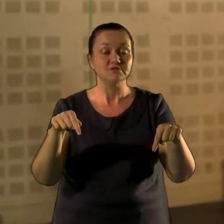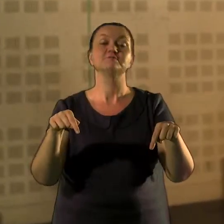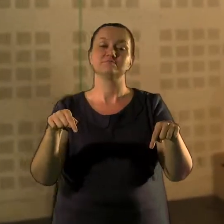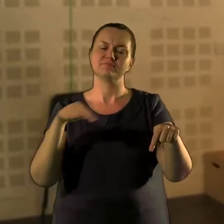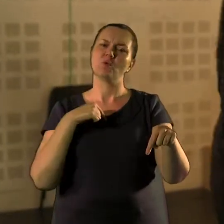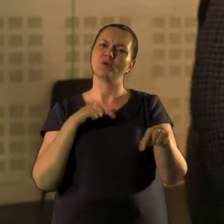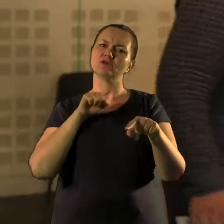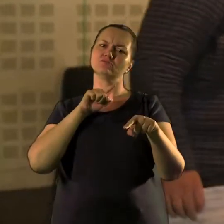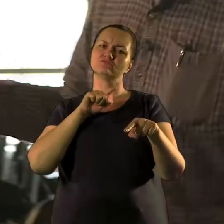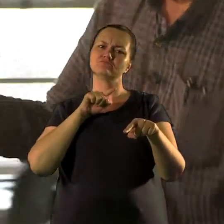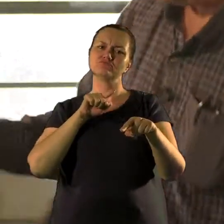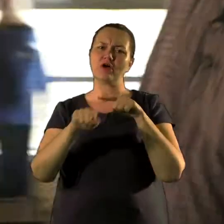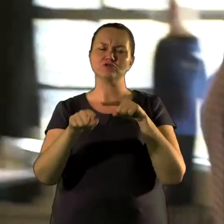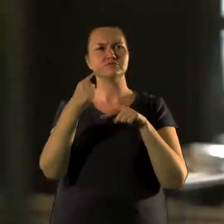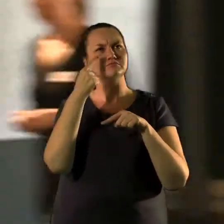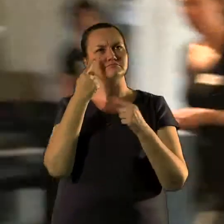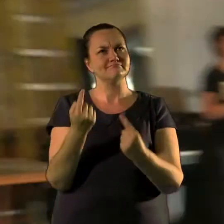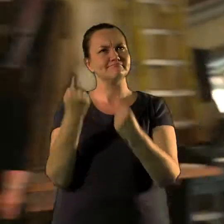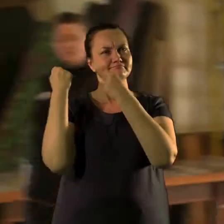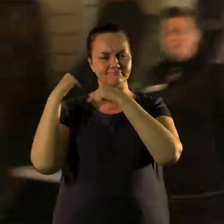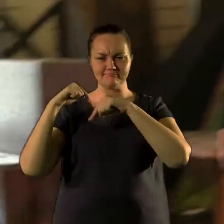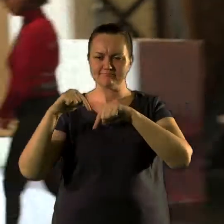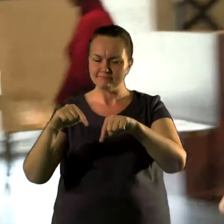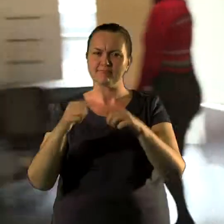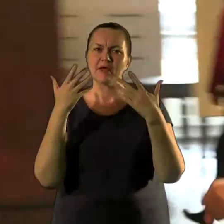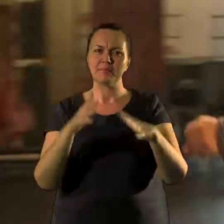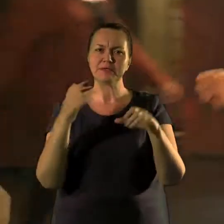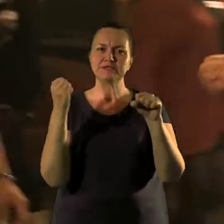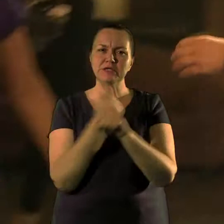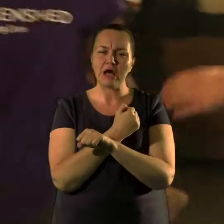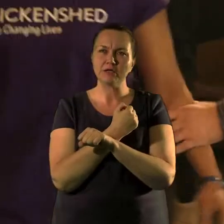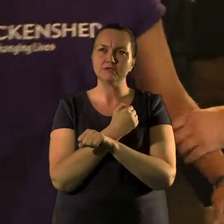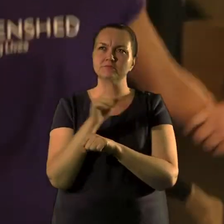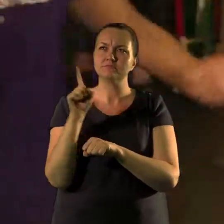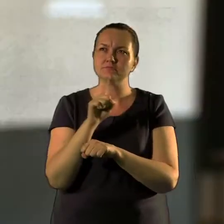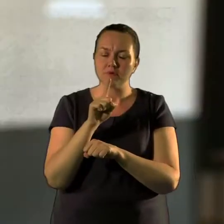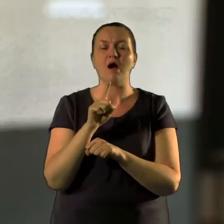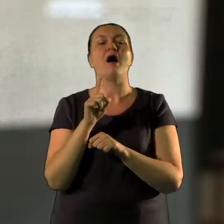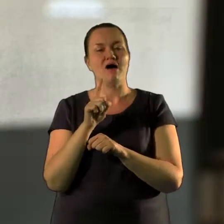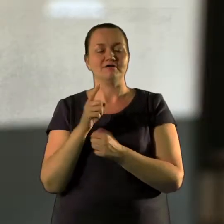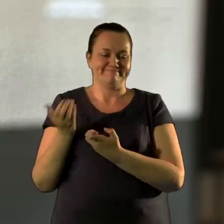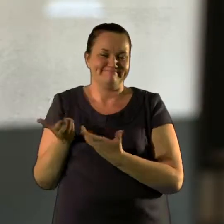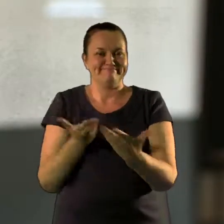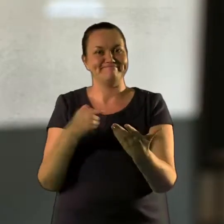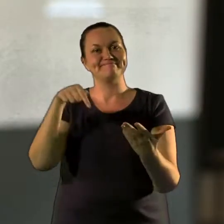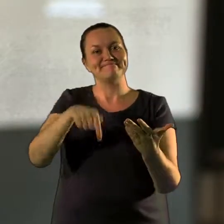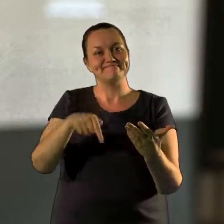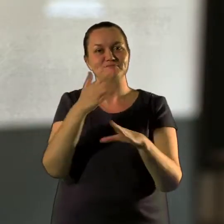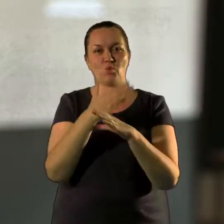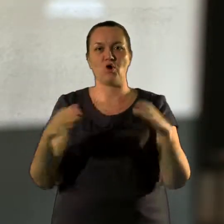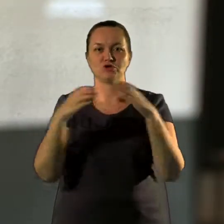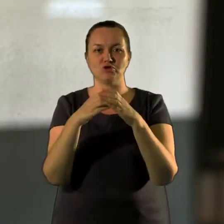that we have done in our shows or our workshops that illustrate the inclusive principle and the